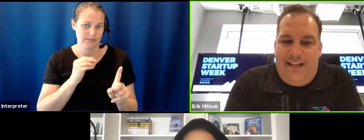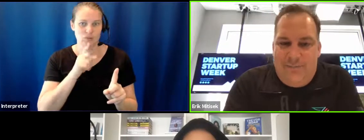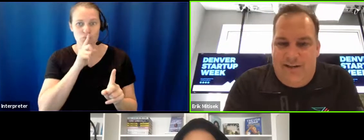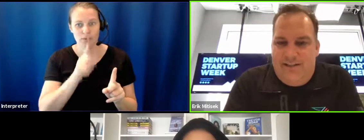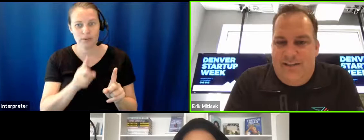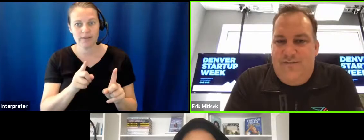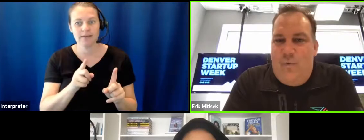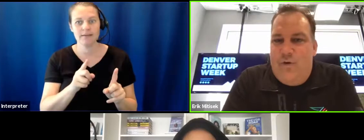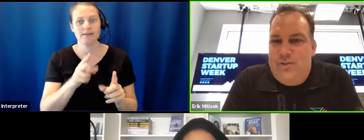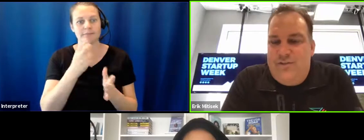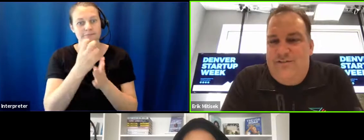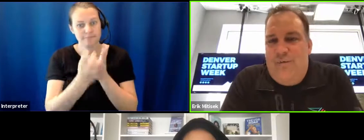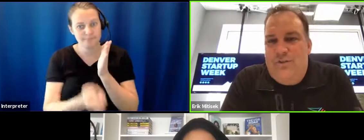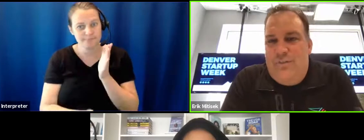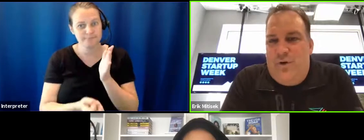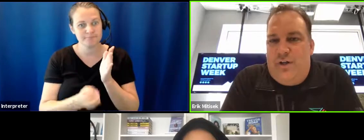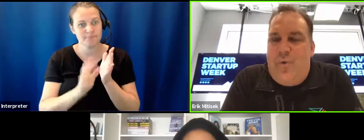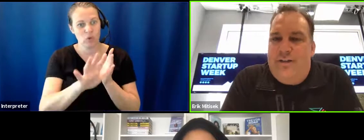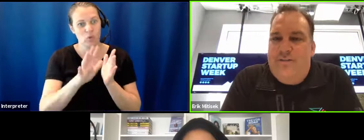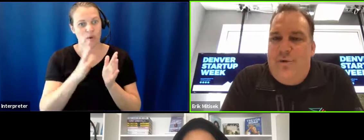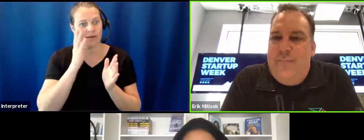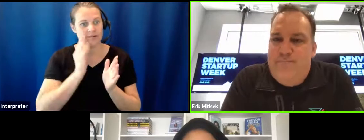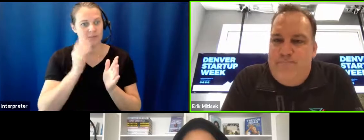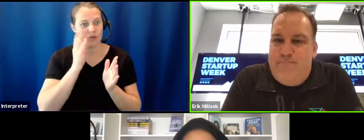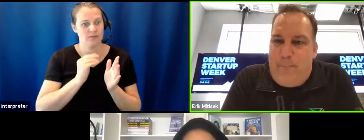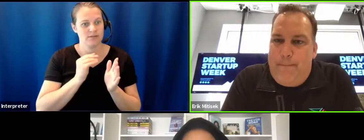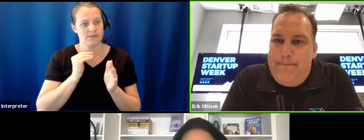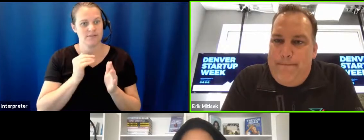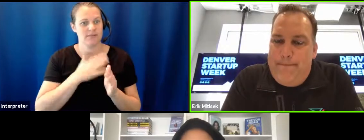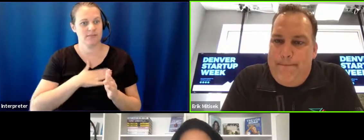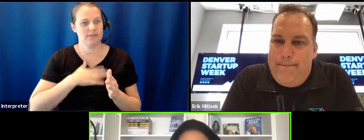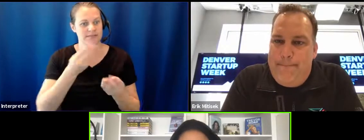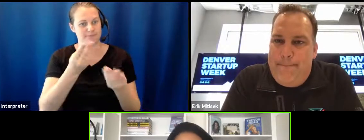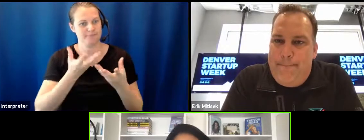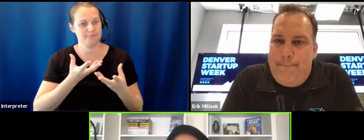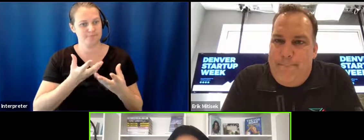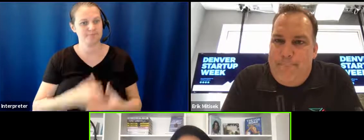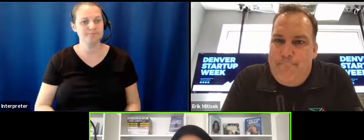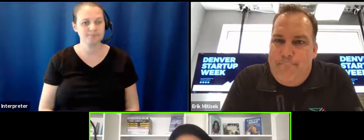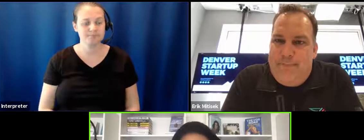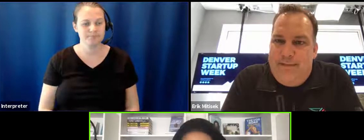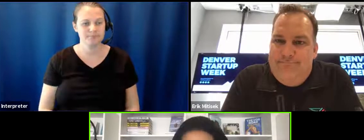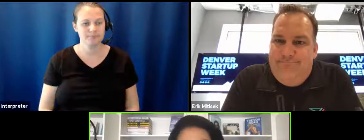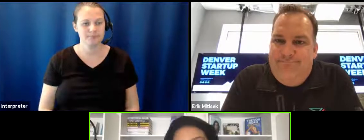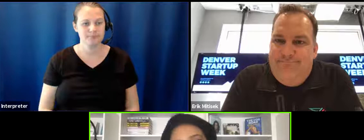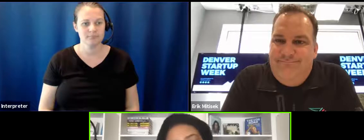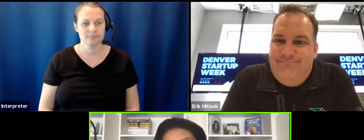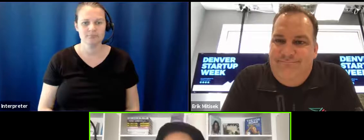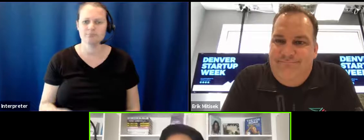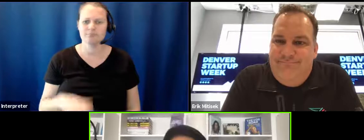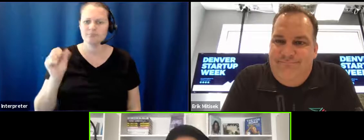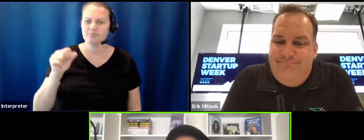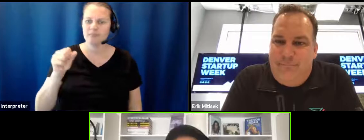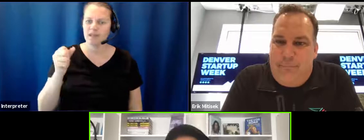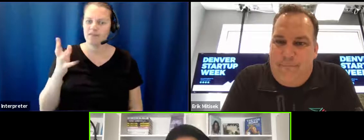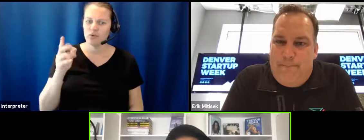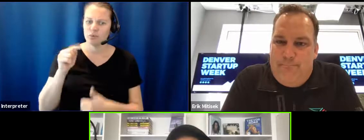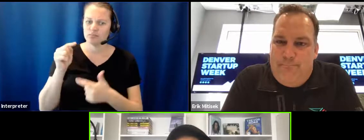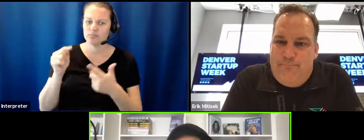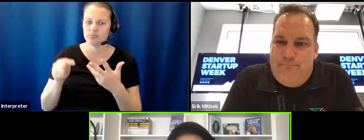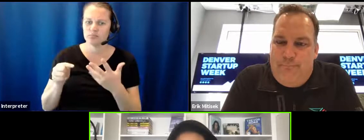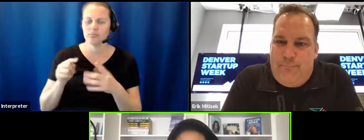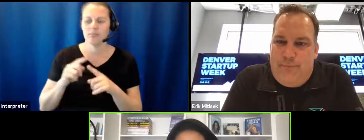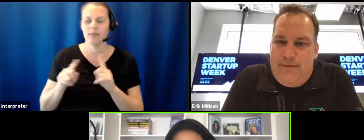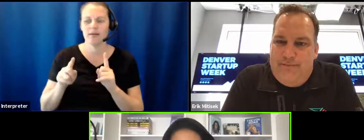us into that experience that forged the book and walk us through it. Yeah. So there's several questions there, but yeah,